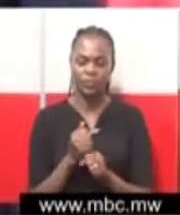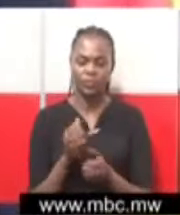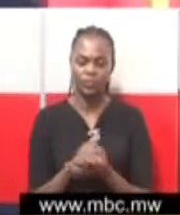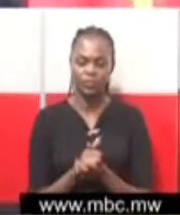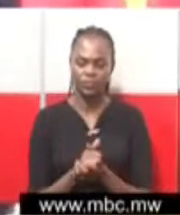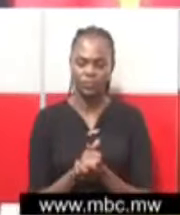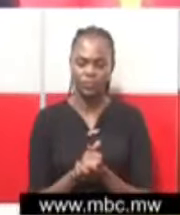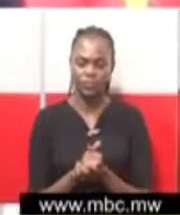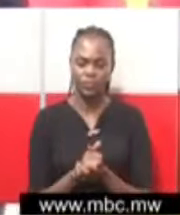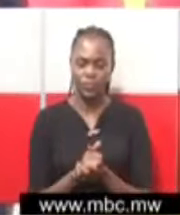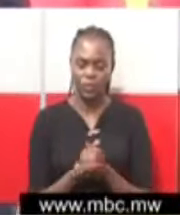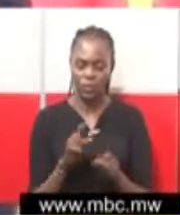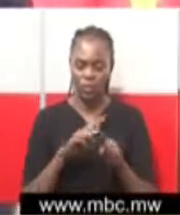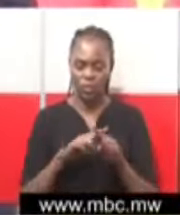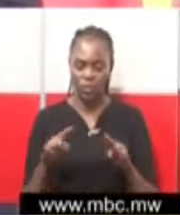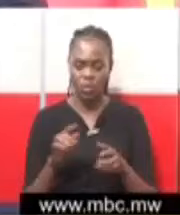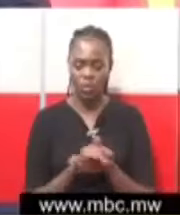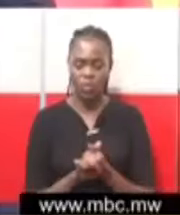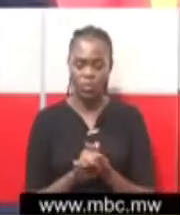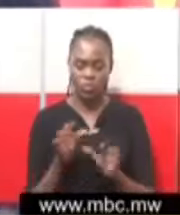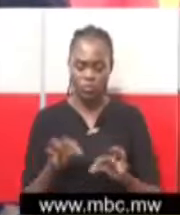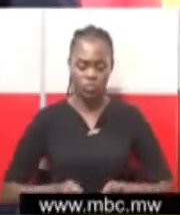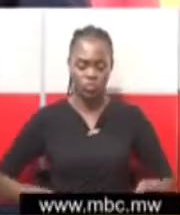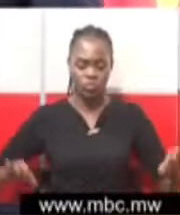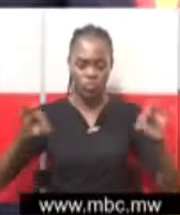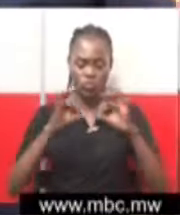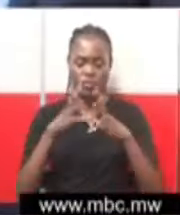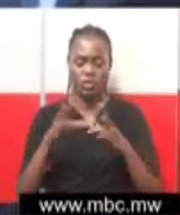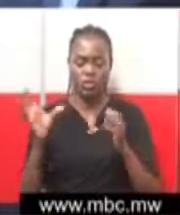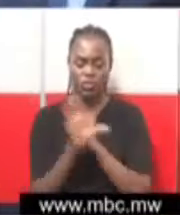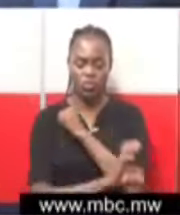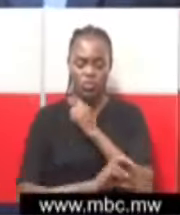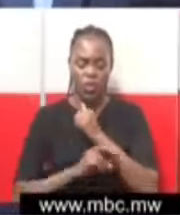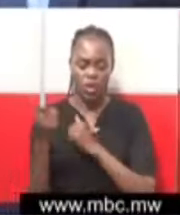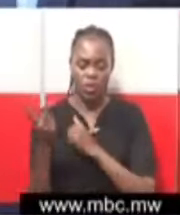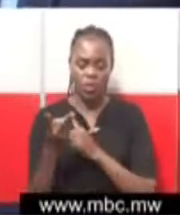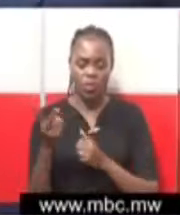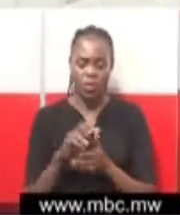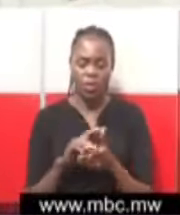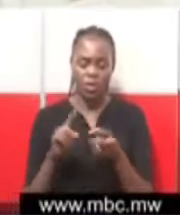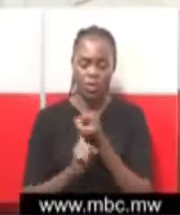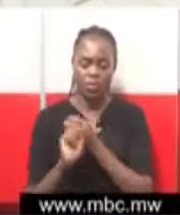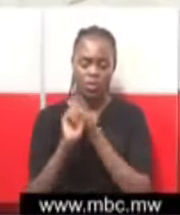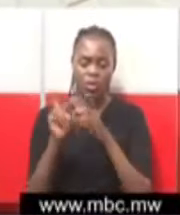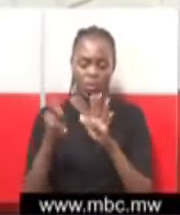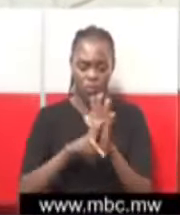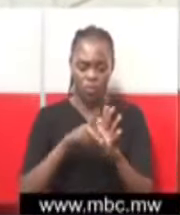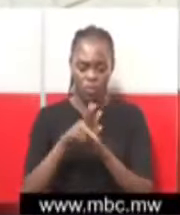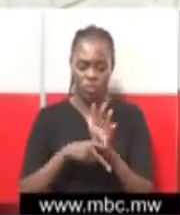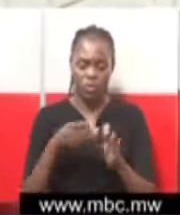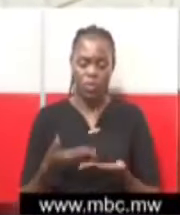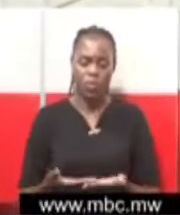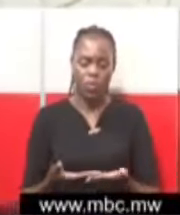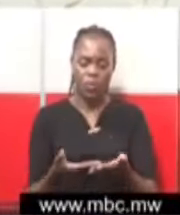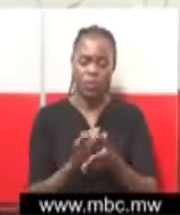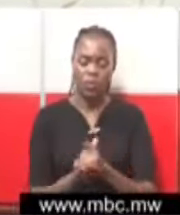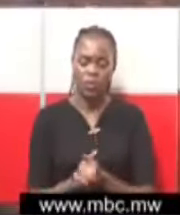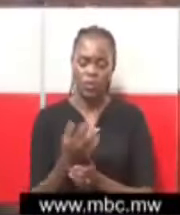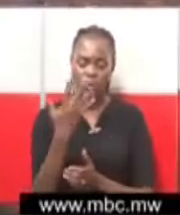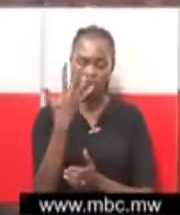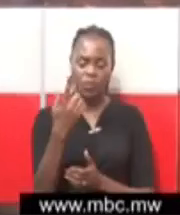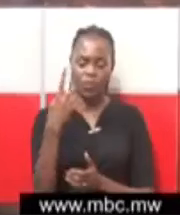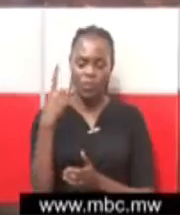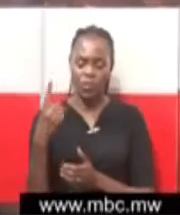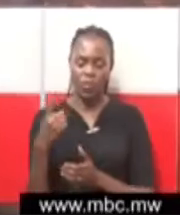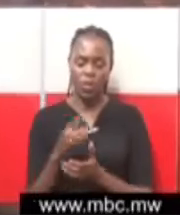the agreement of energy is crucial as the Malawi-Mozambique interconnector project will give Malawi 51